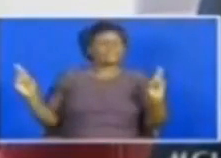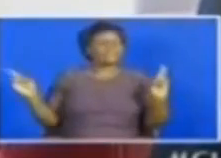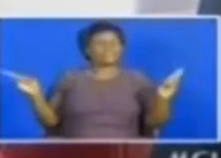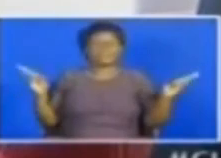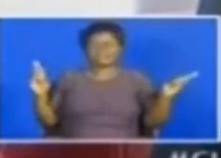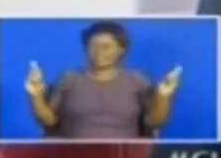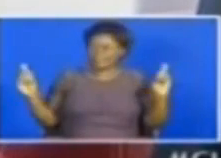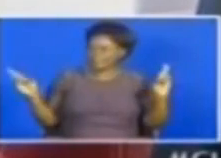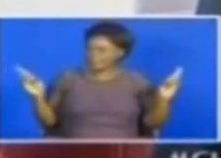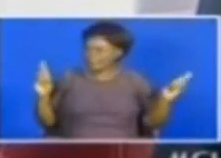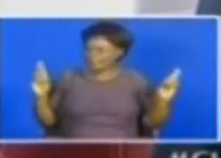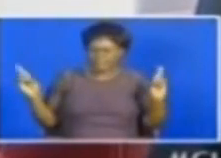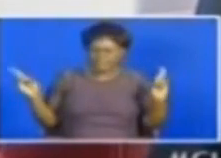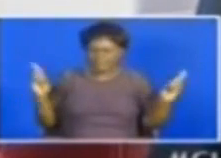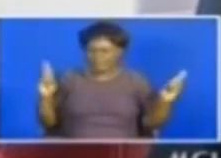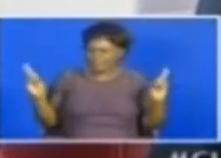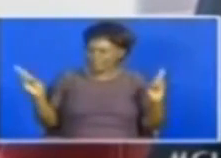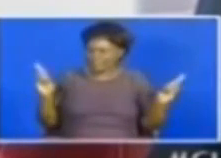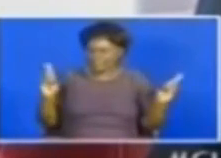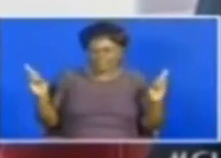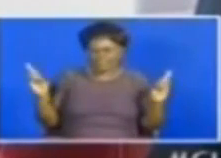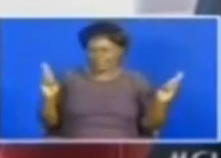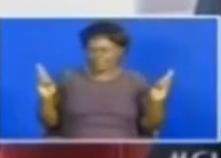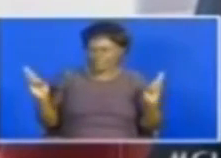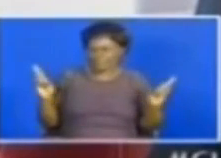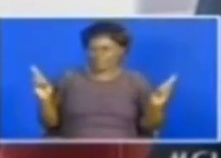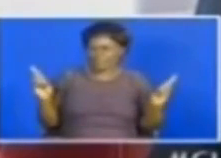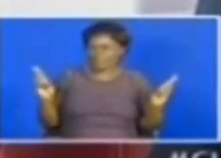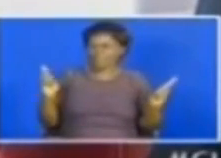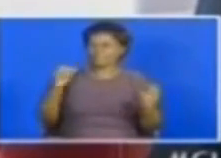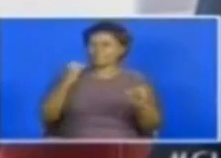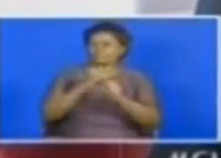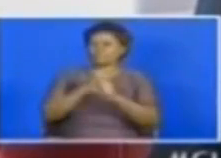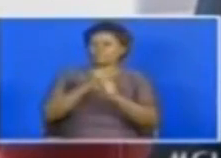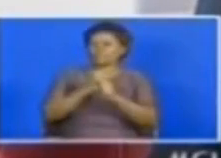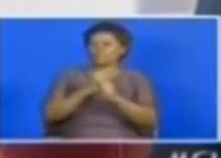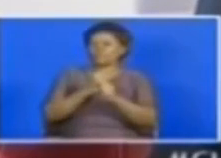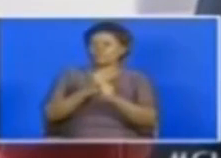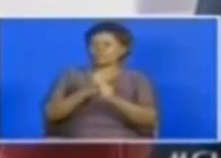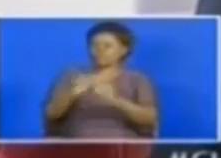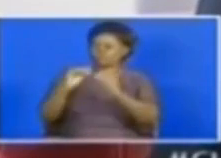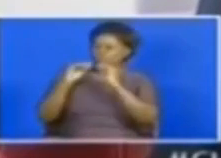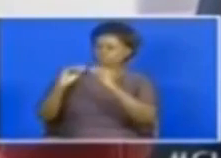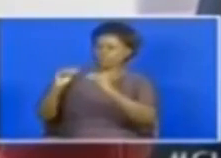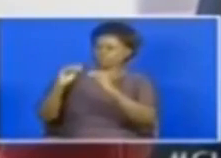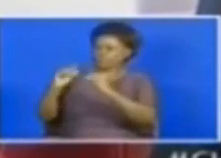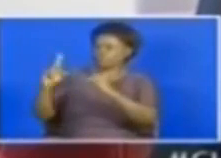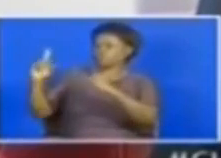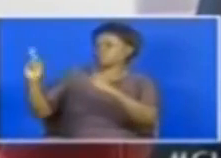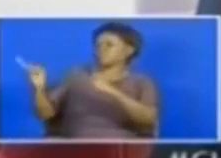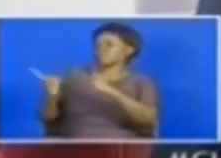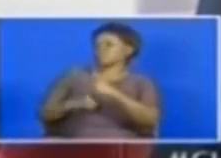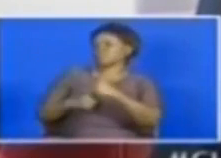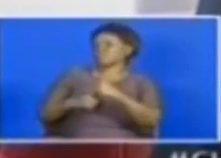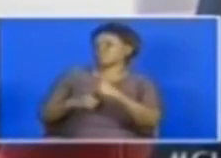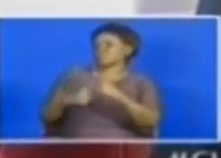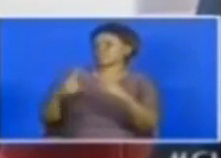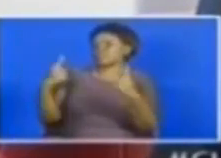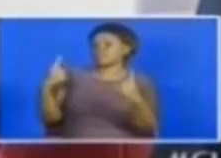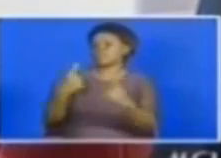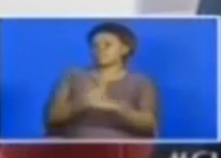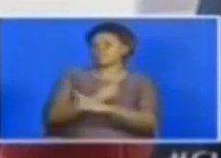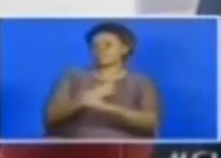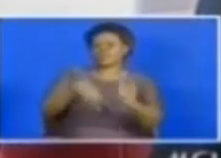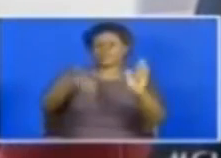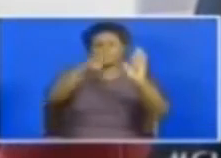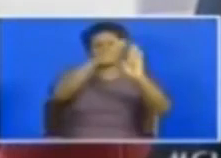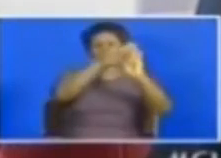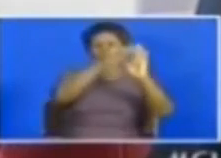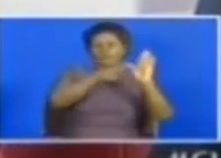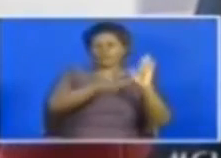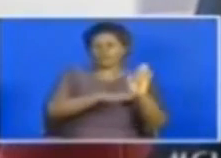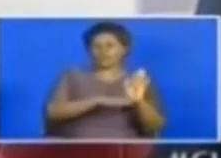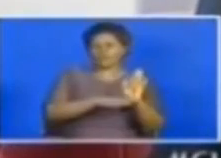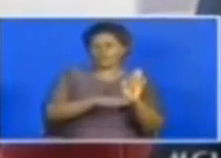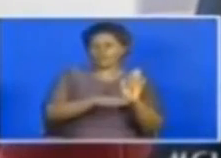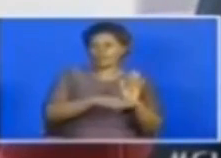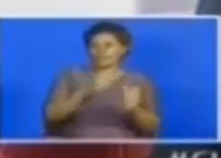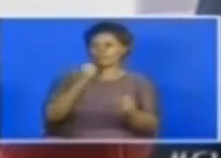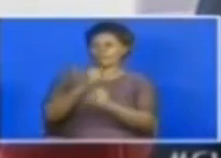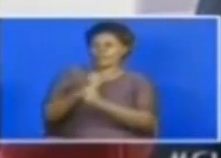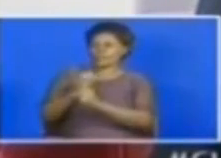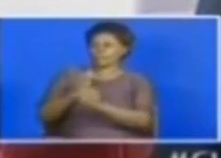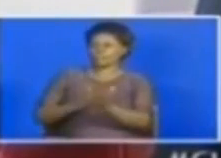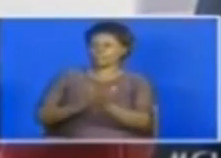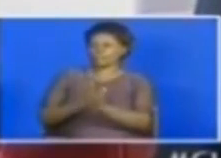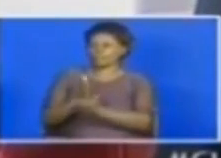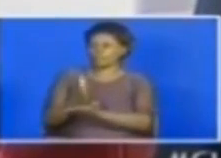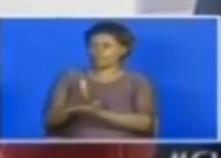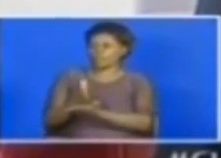have put all our tools together. We have done more than 6 trainings nationwide for different programs of our staff. We have ensured